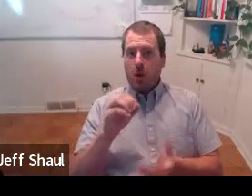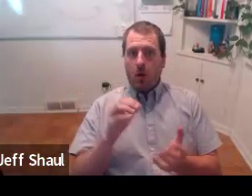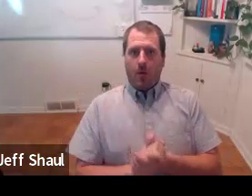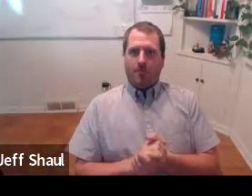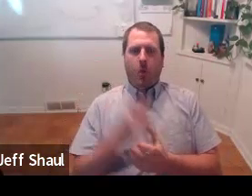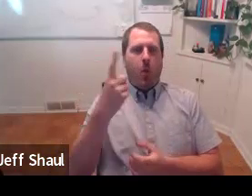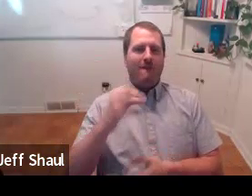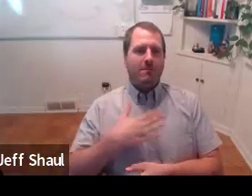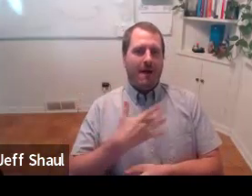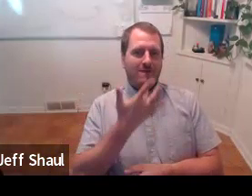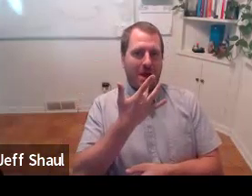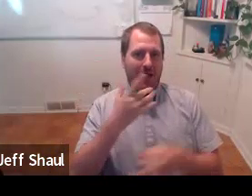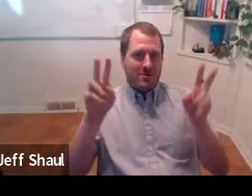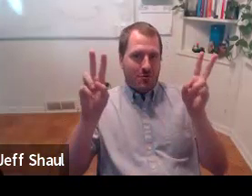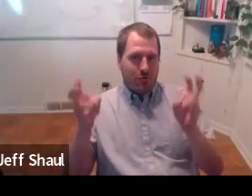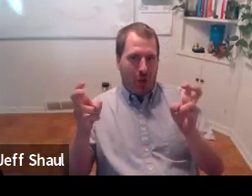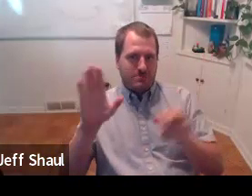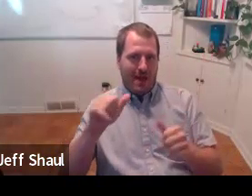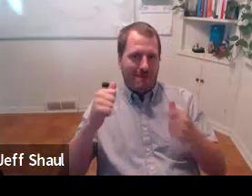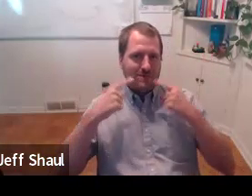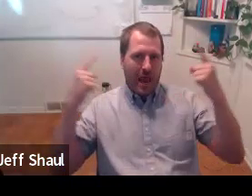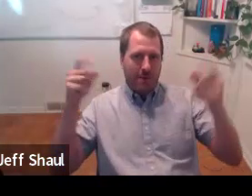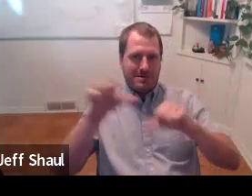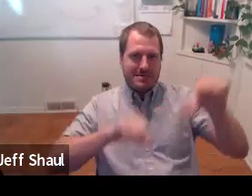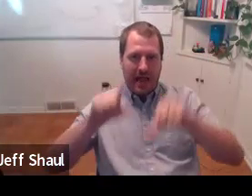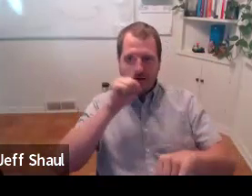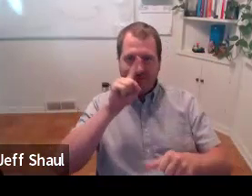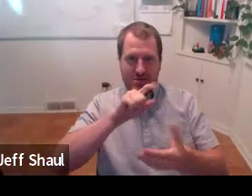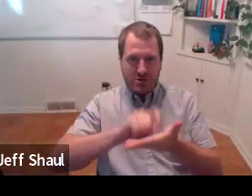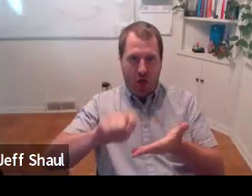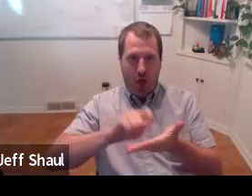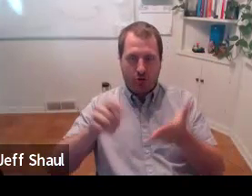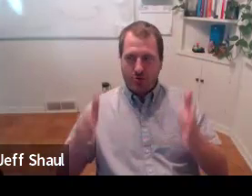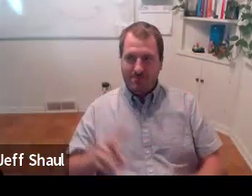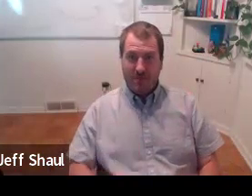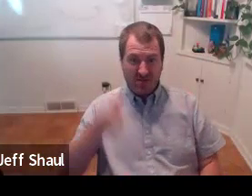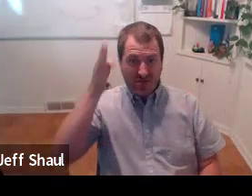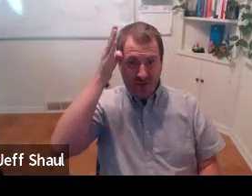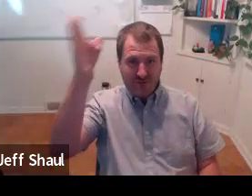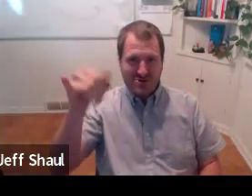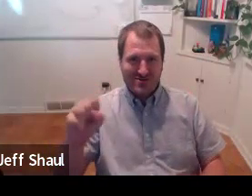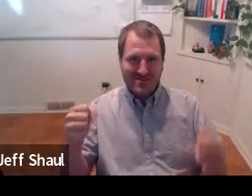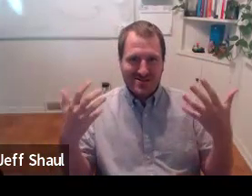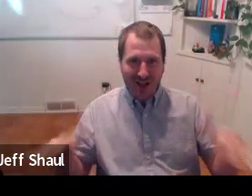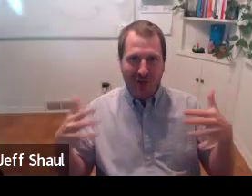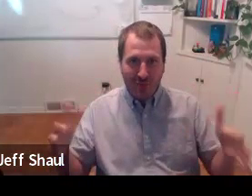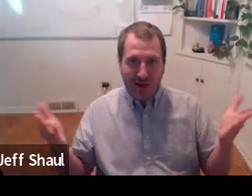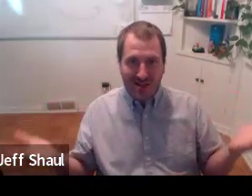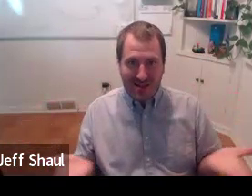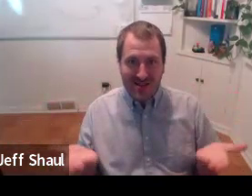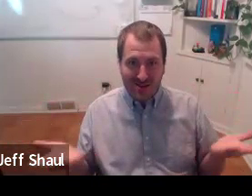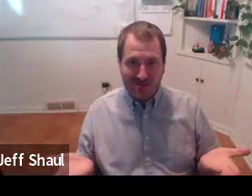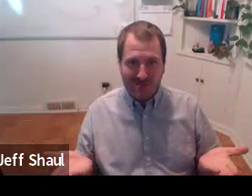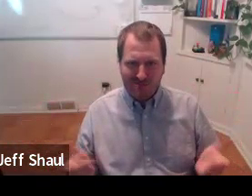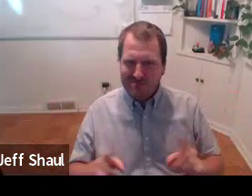All right, so one of my favorite quotes by a famous scientist and scholar is the future